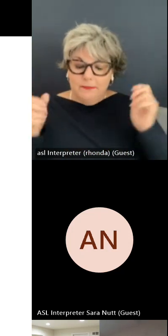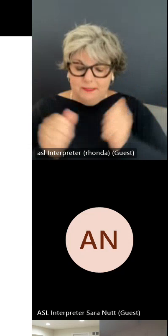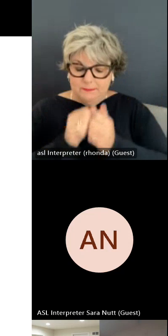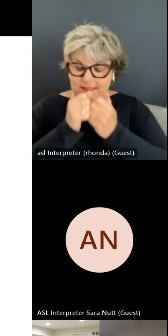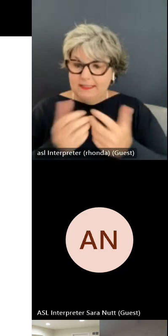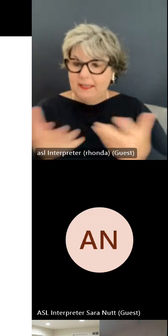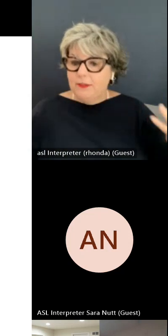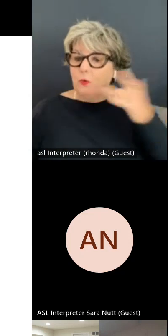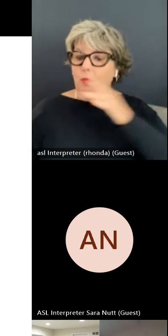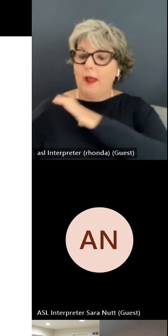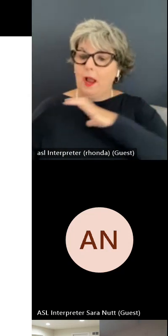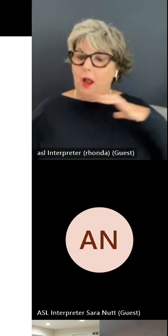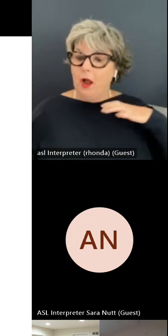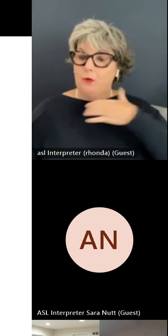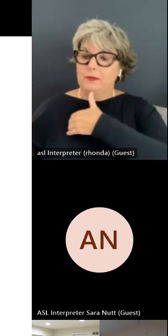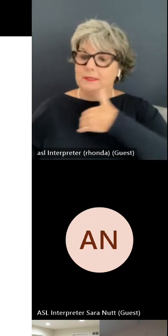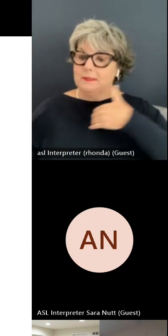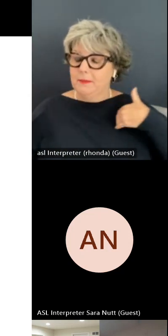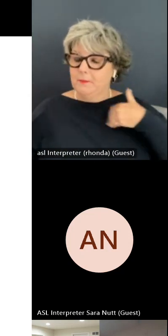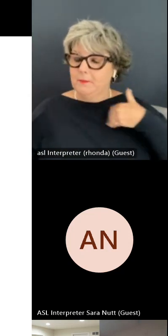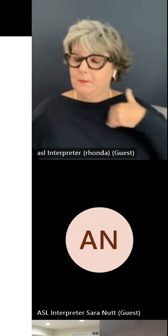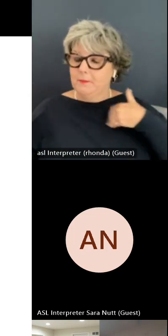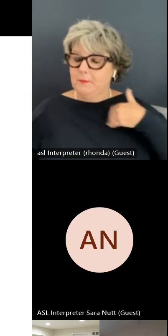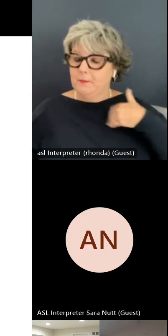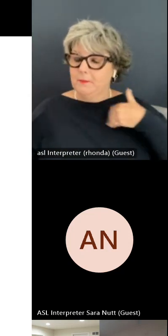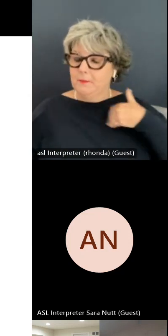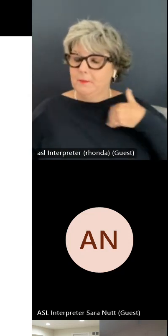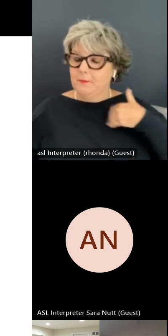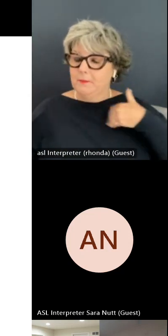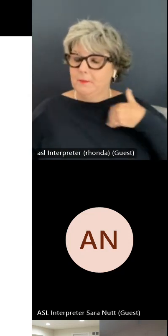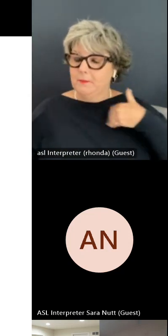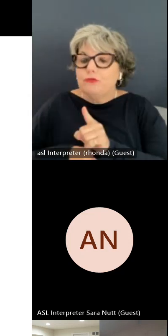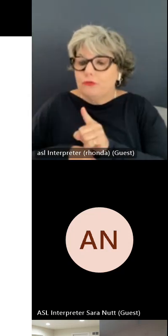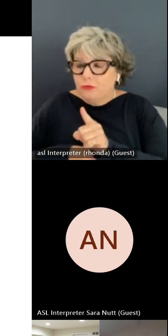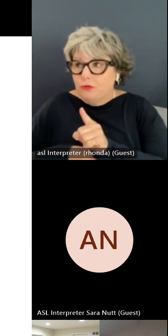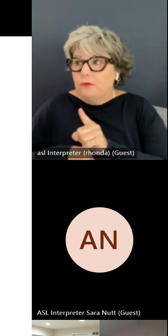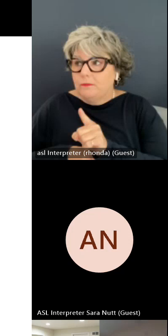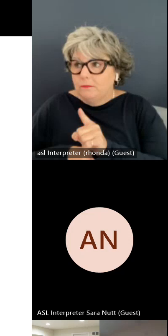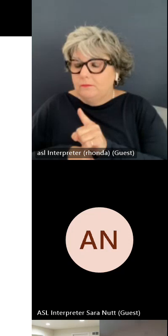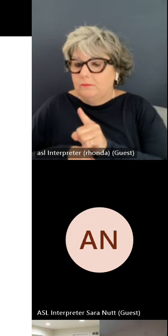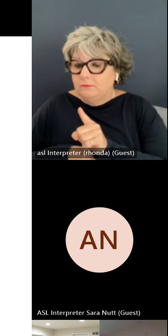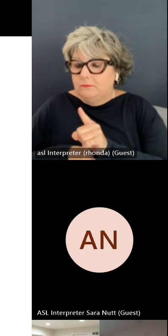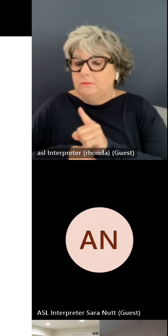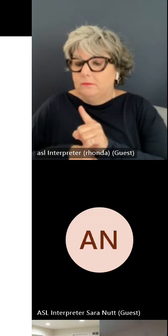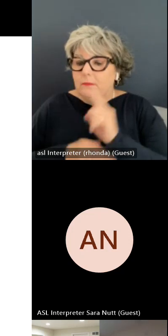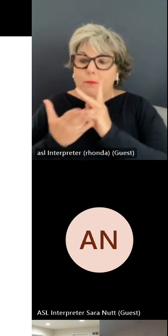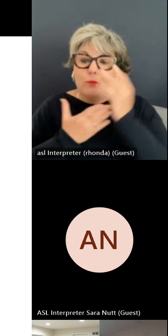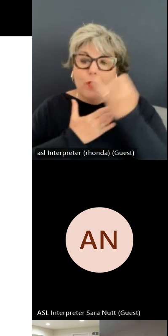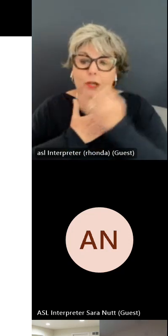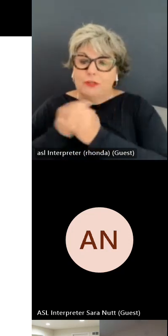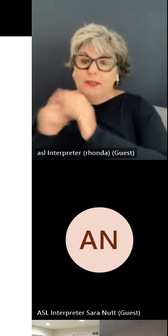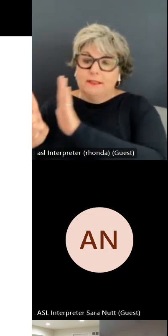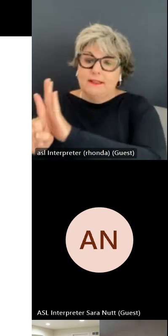because Congress members have an intense interest in making sure that that the projects that they wanted to make